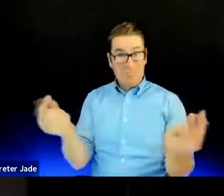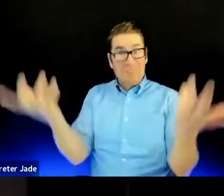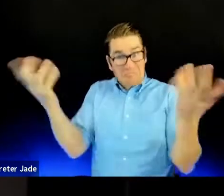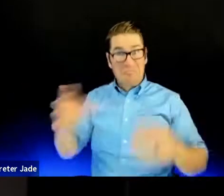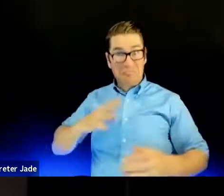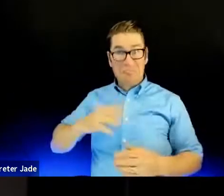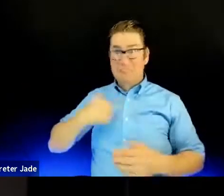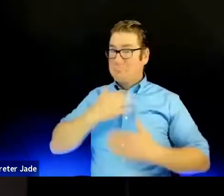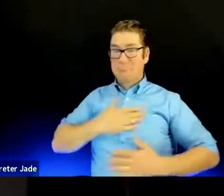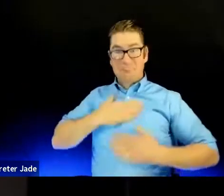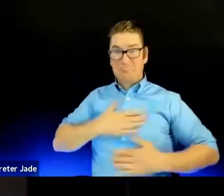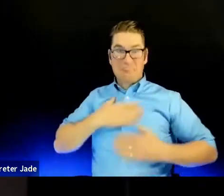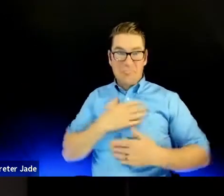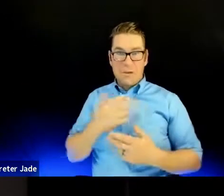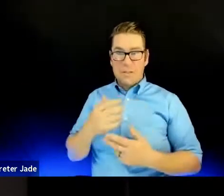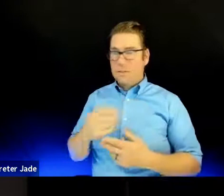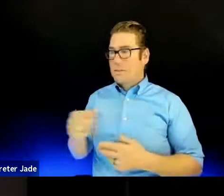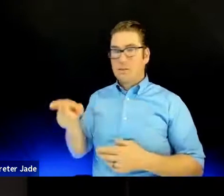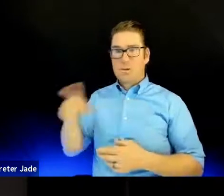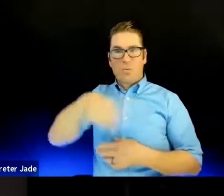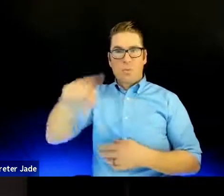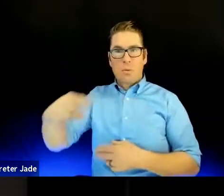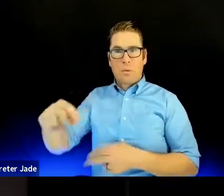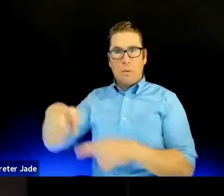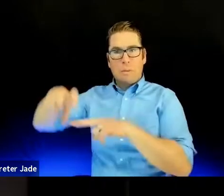So don't just sit there and